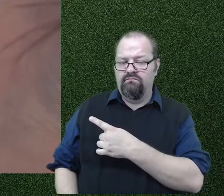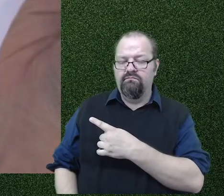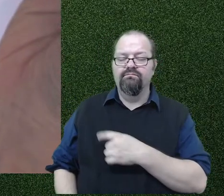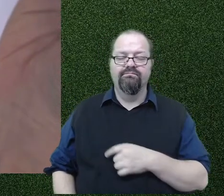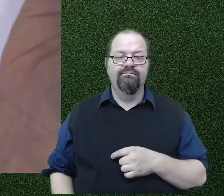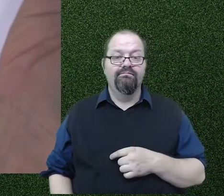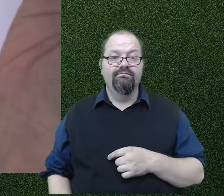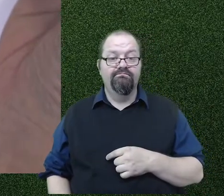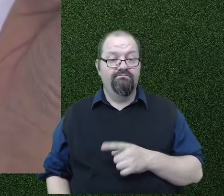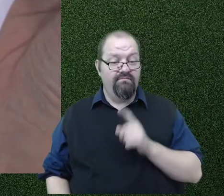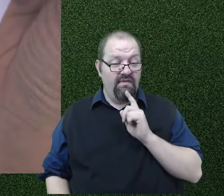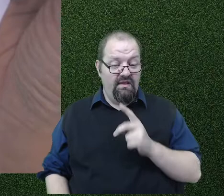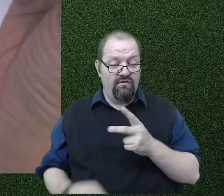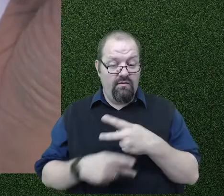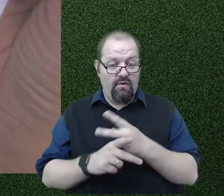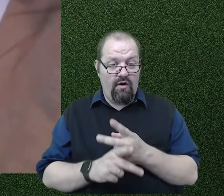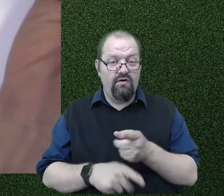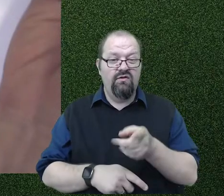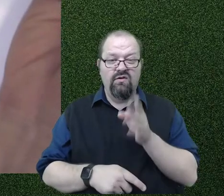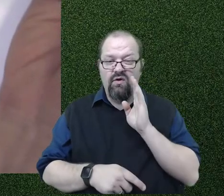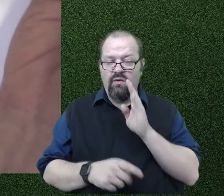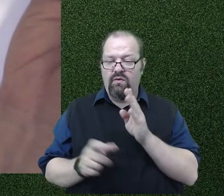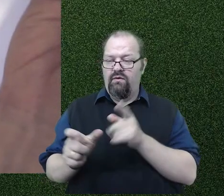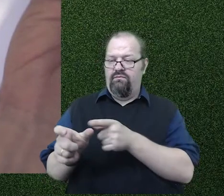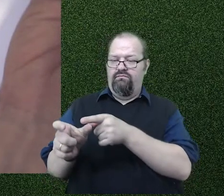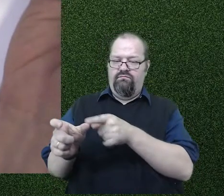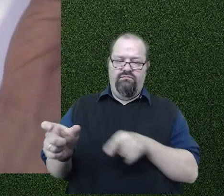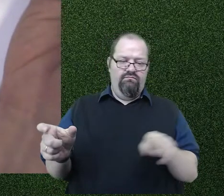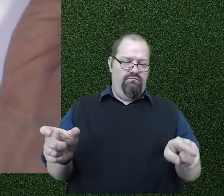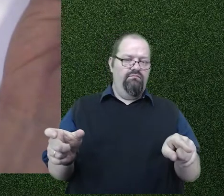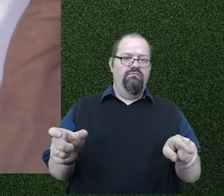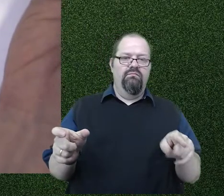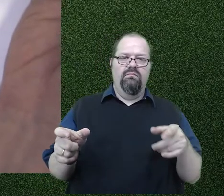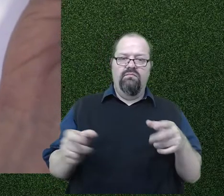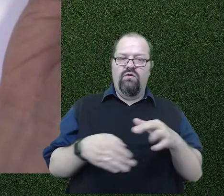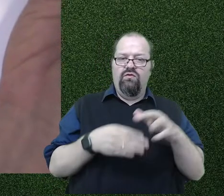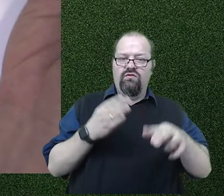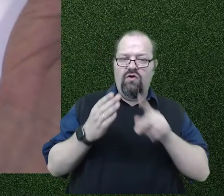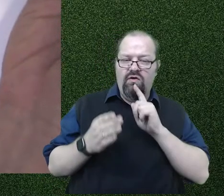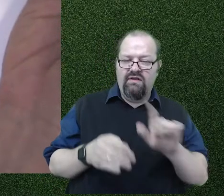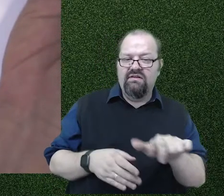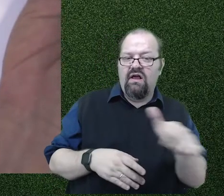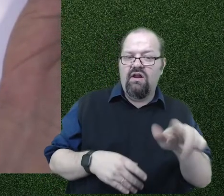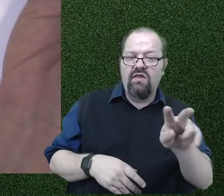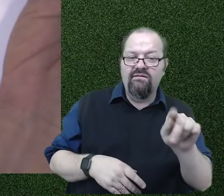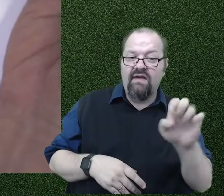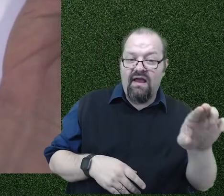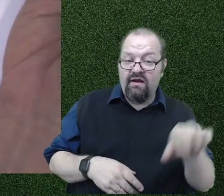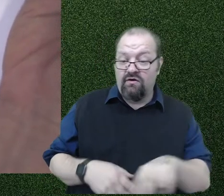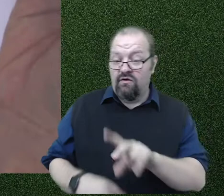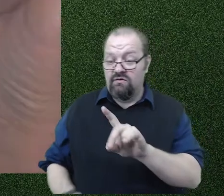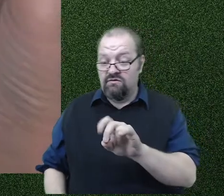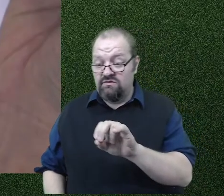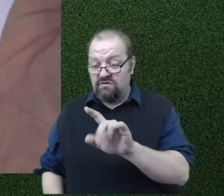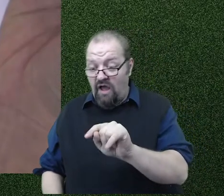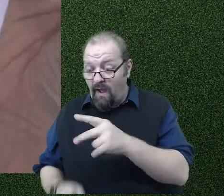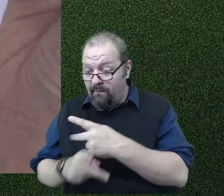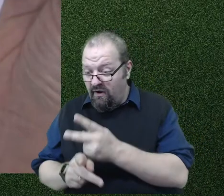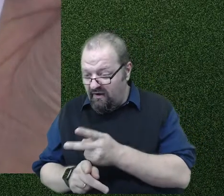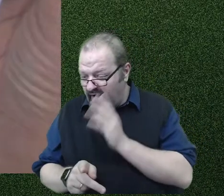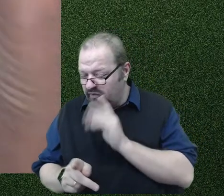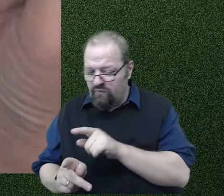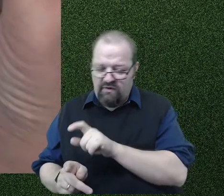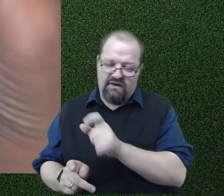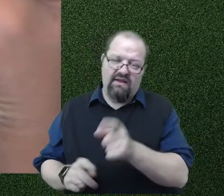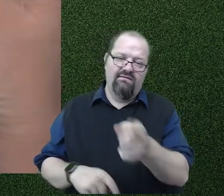And it's a product that yields another vector. Our dot product, it always gave us a scalar, so sometimes we would call that a